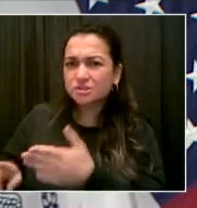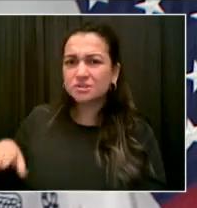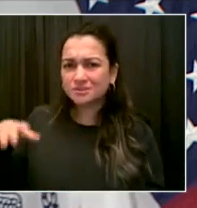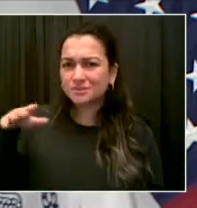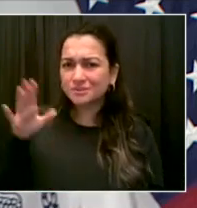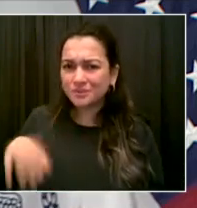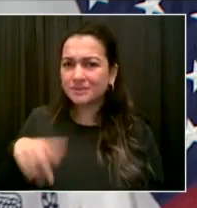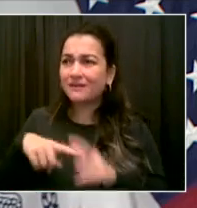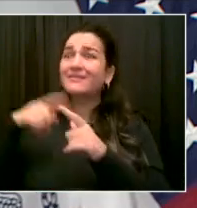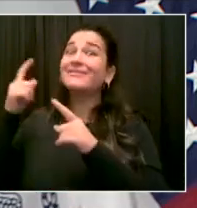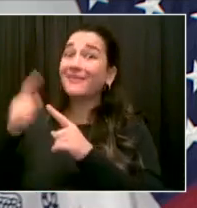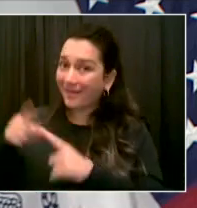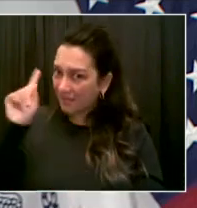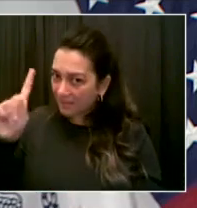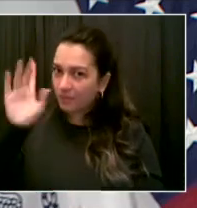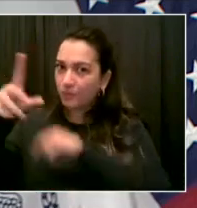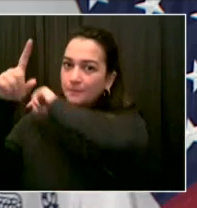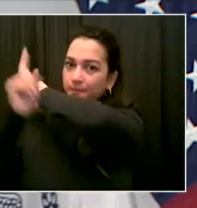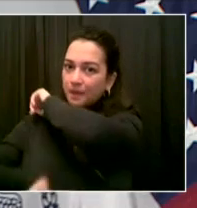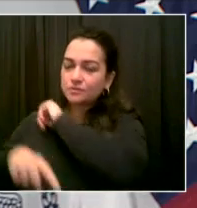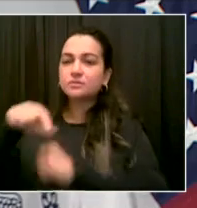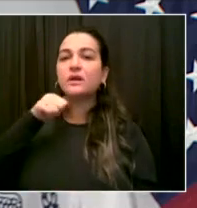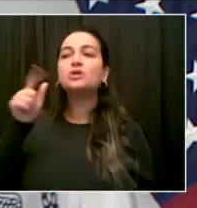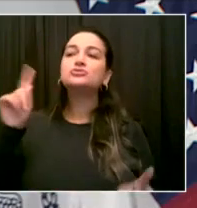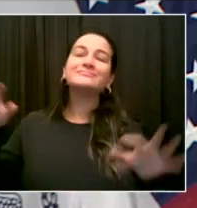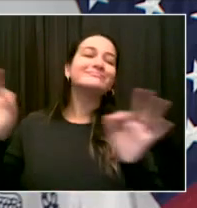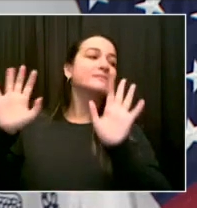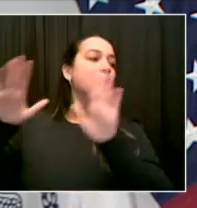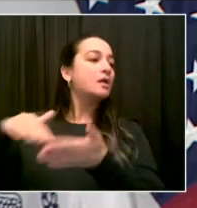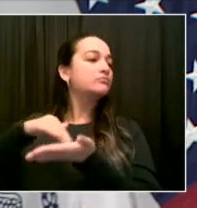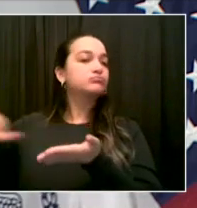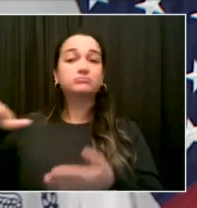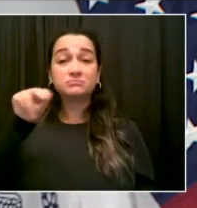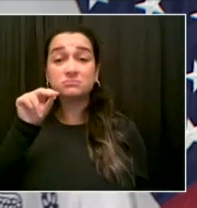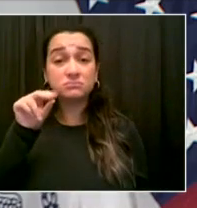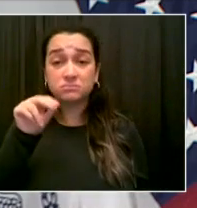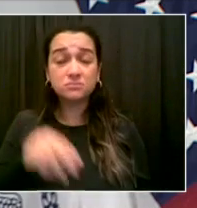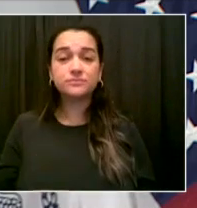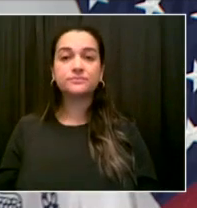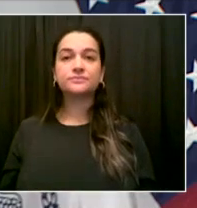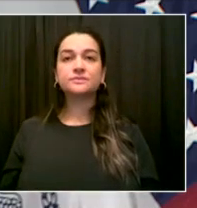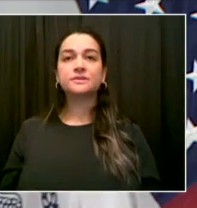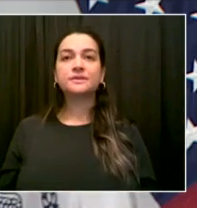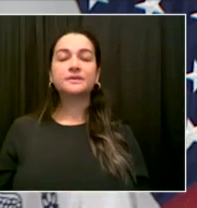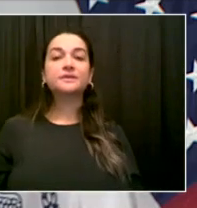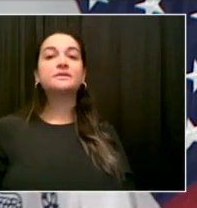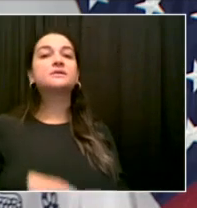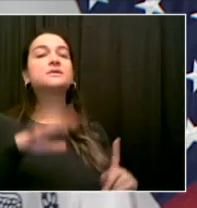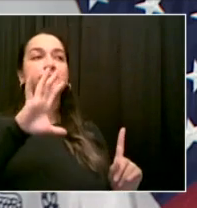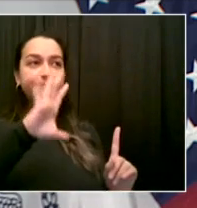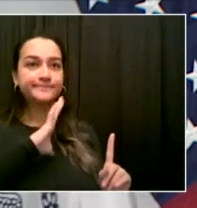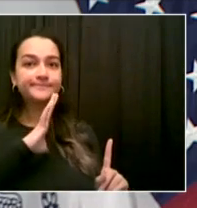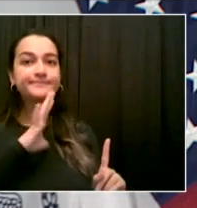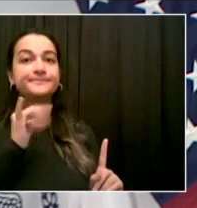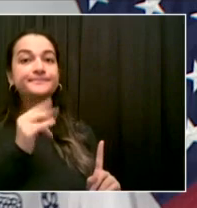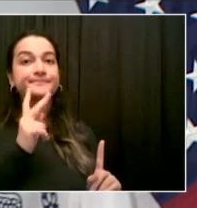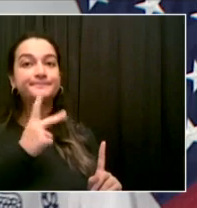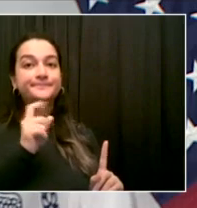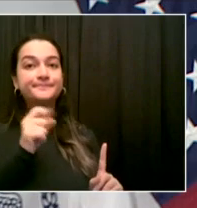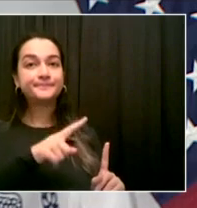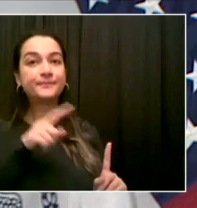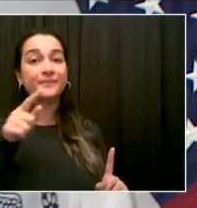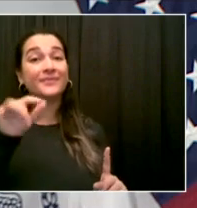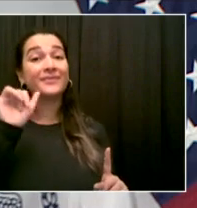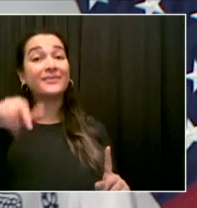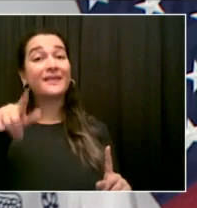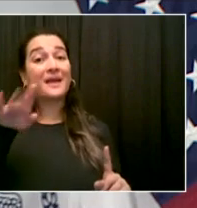But do you think bail reform should be further revised to include the ability to give bail for